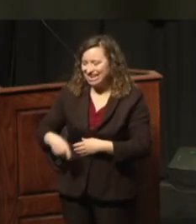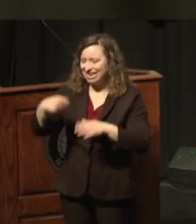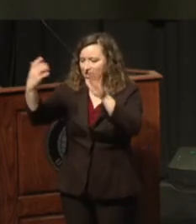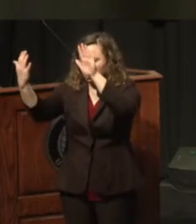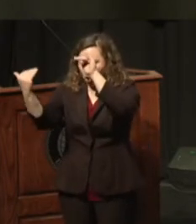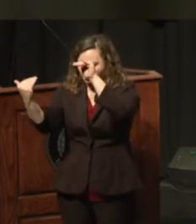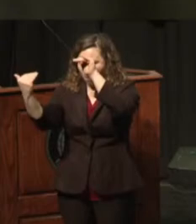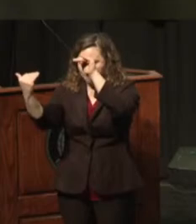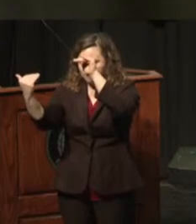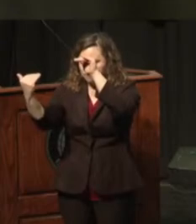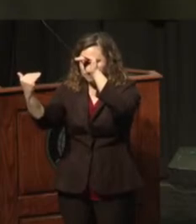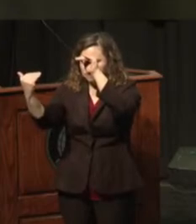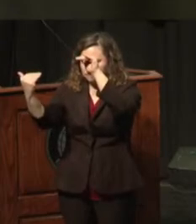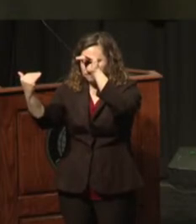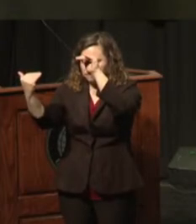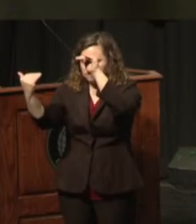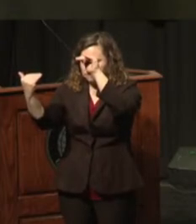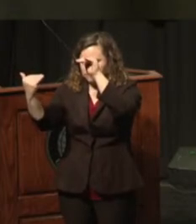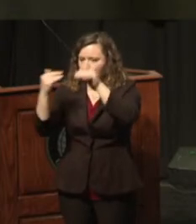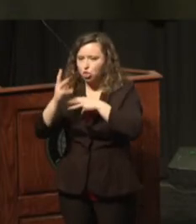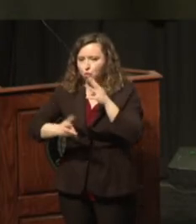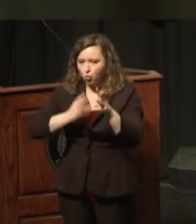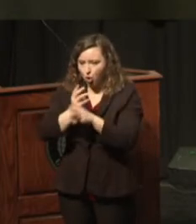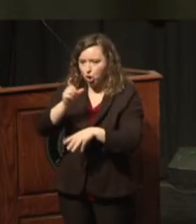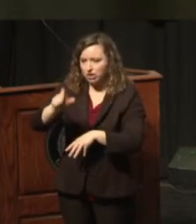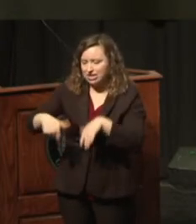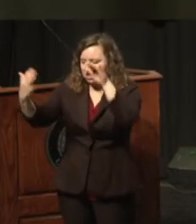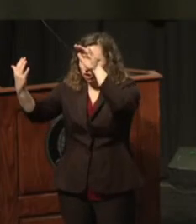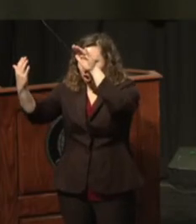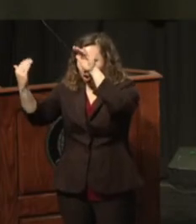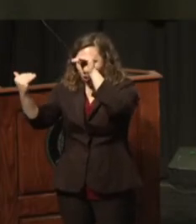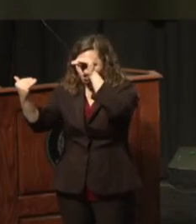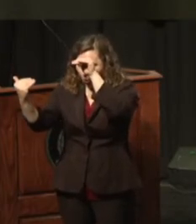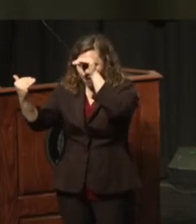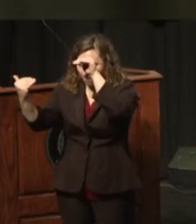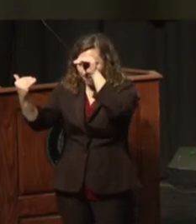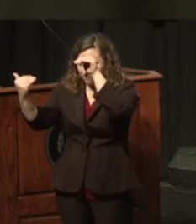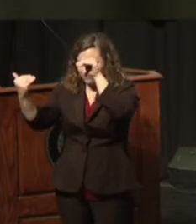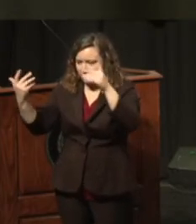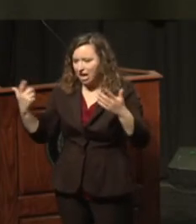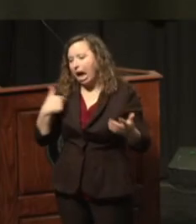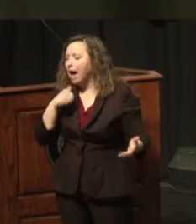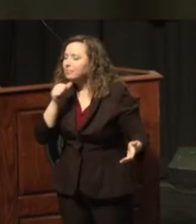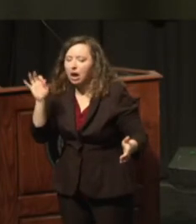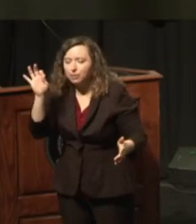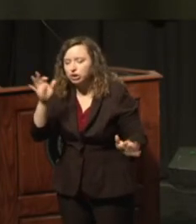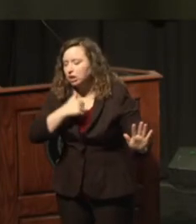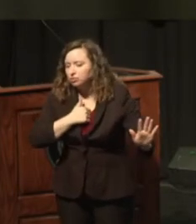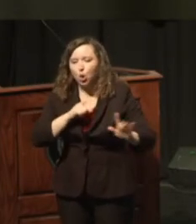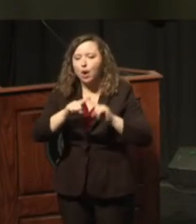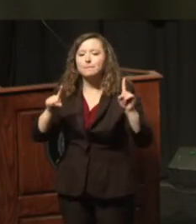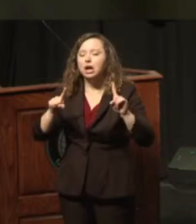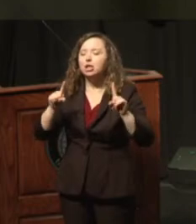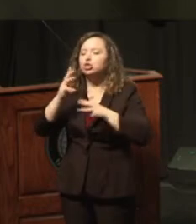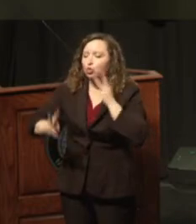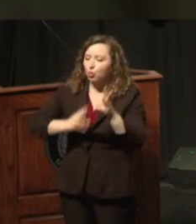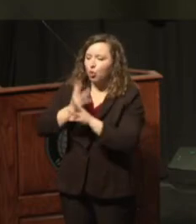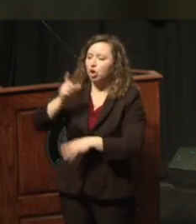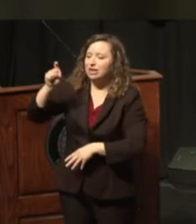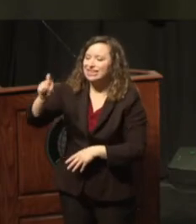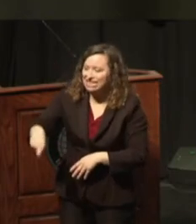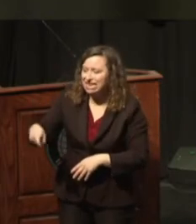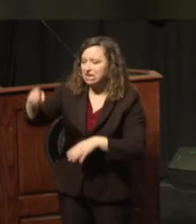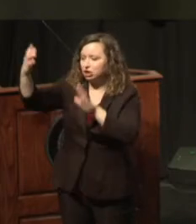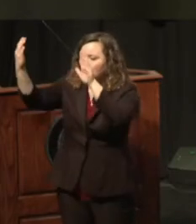hope. And I said I wouldn't preach. But the world needs hope. And when